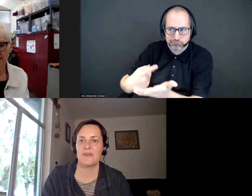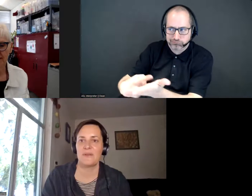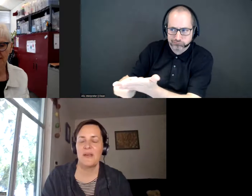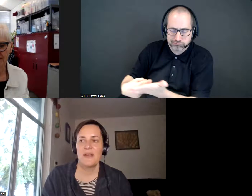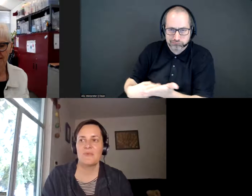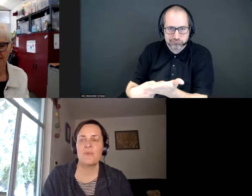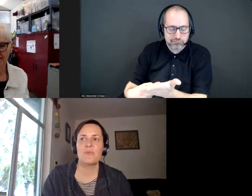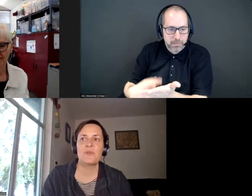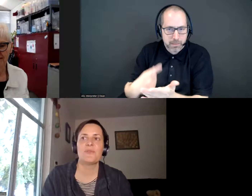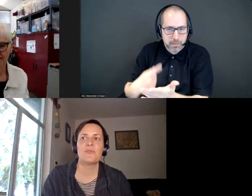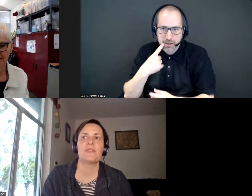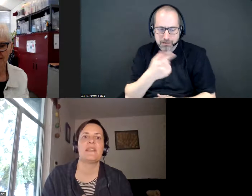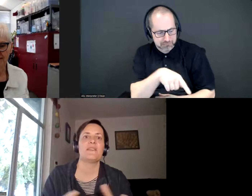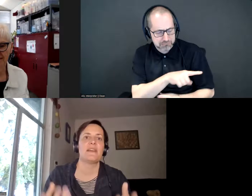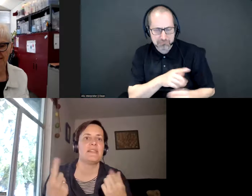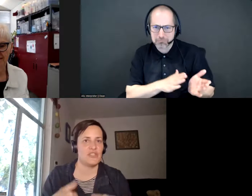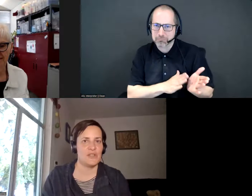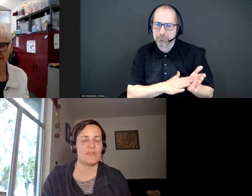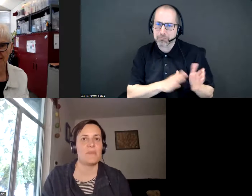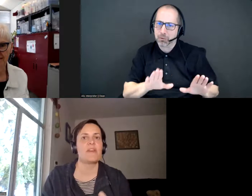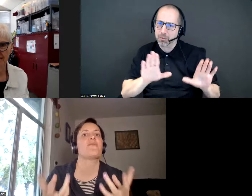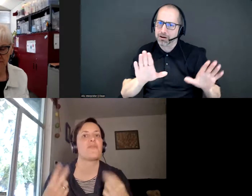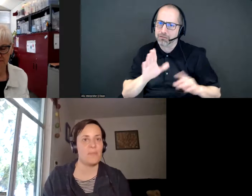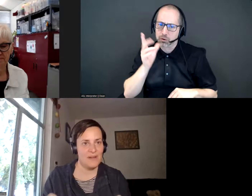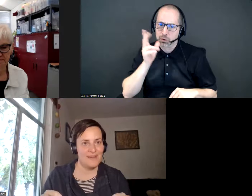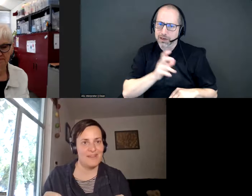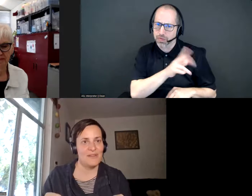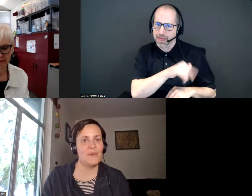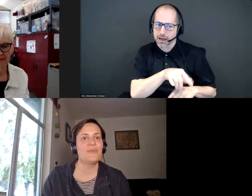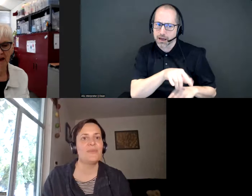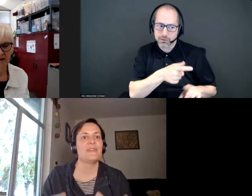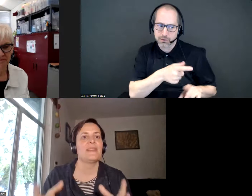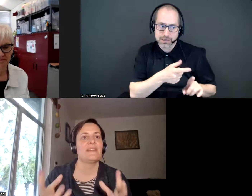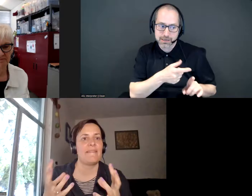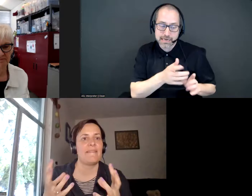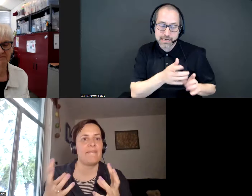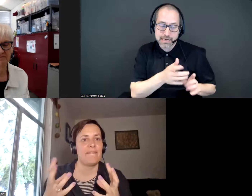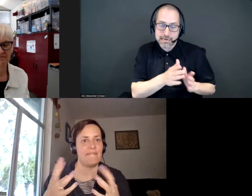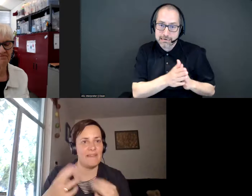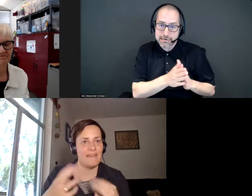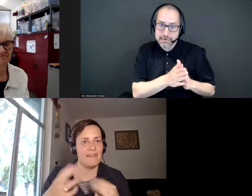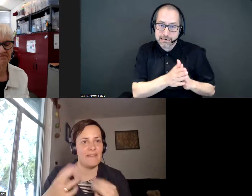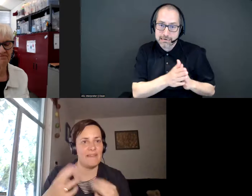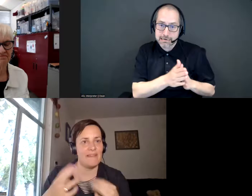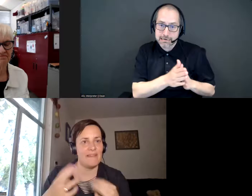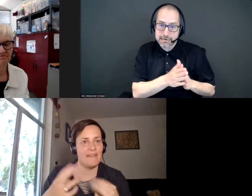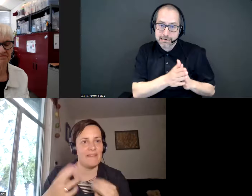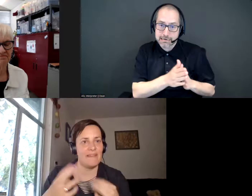was it was wonderful to hear that the initiative was coming from the youth, and that they